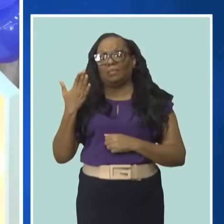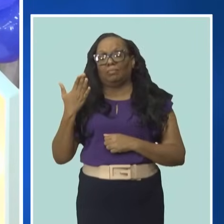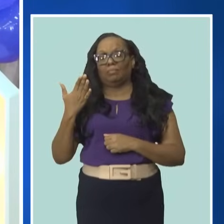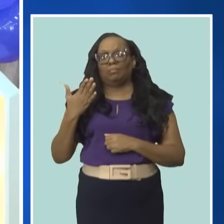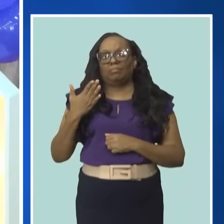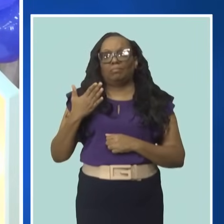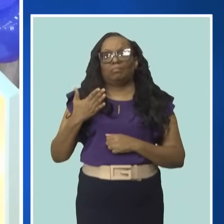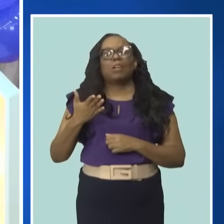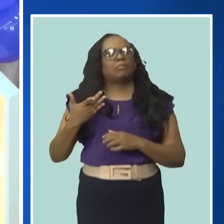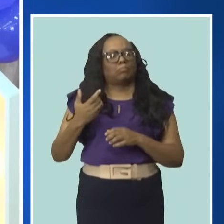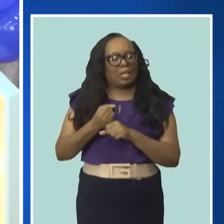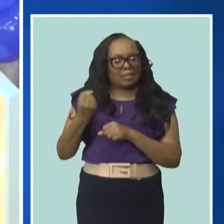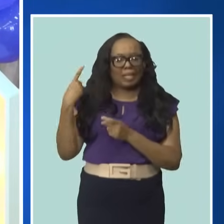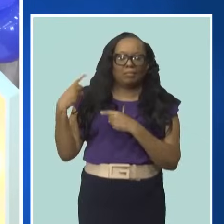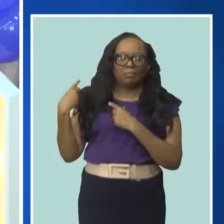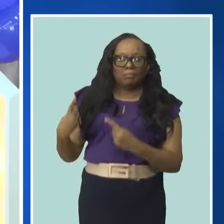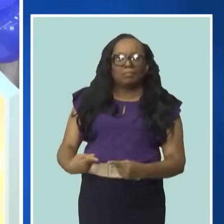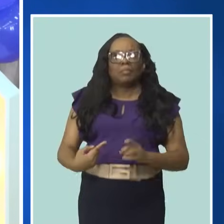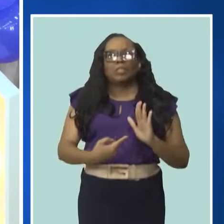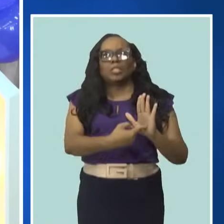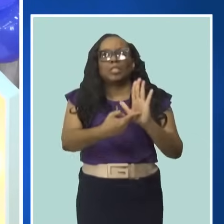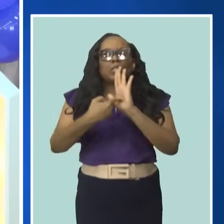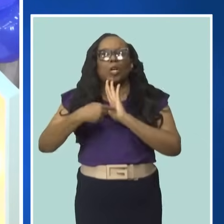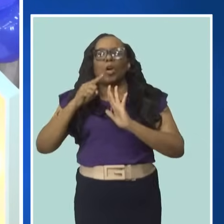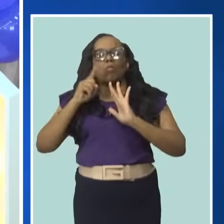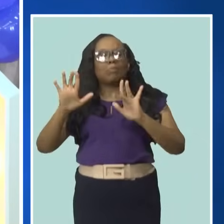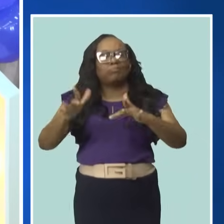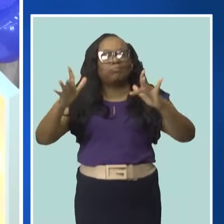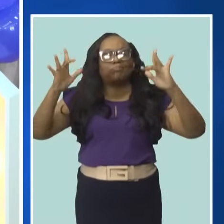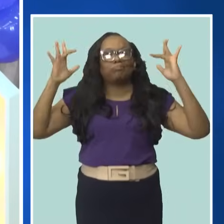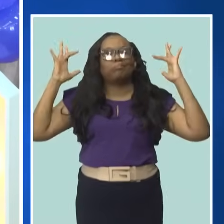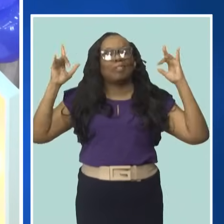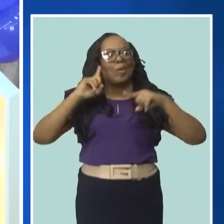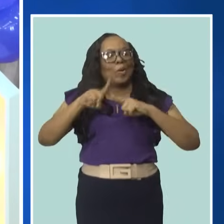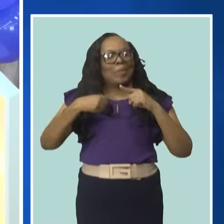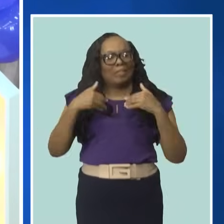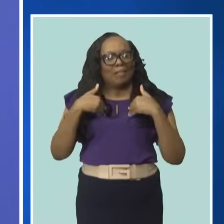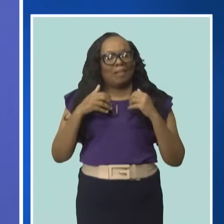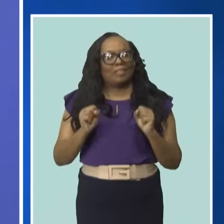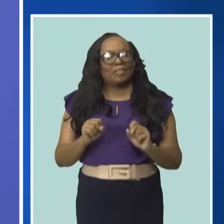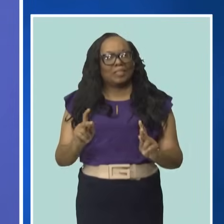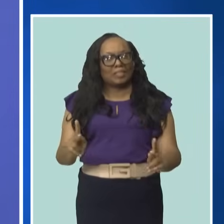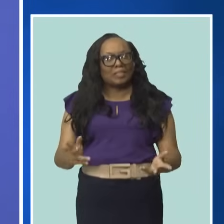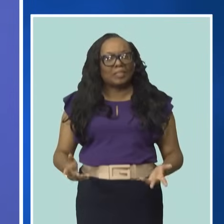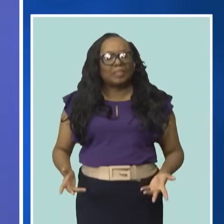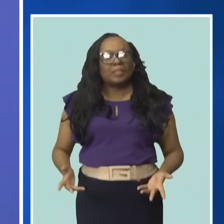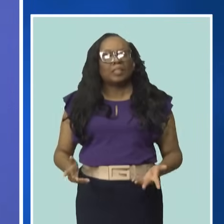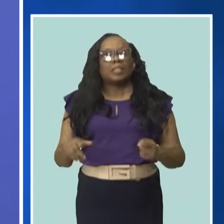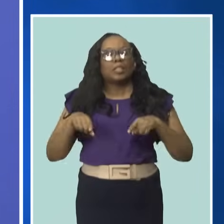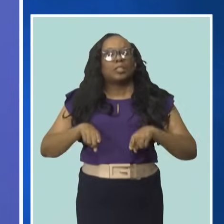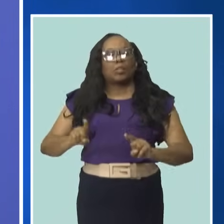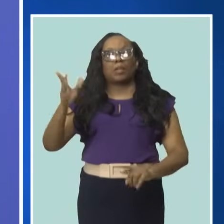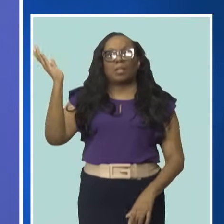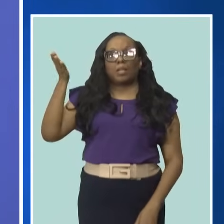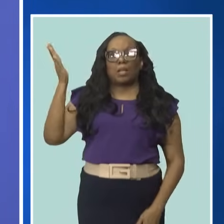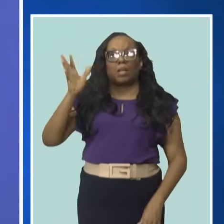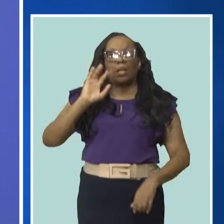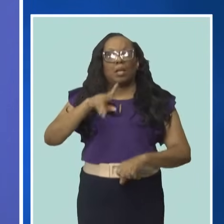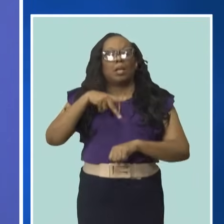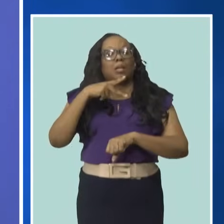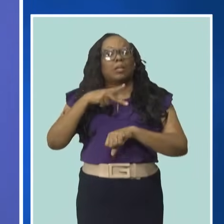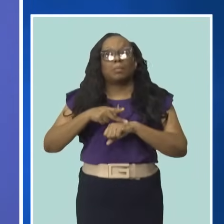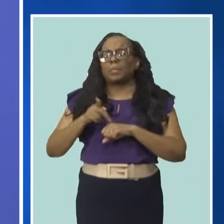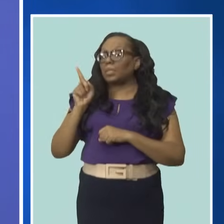they have continued to shine in every aspect once given the opportunity. During his address, Principal